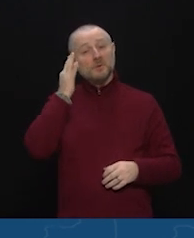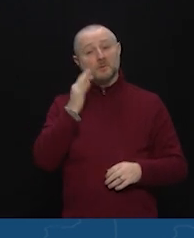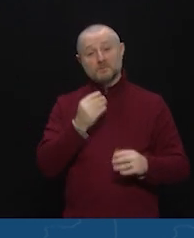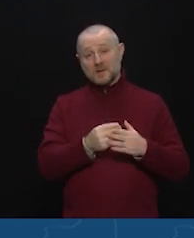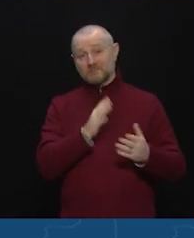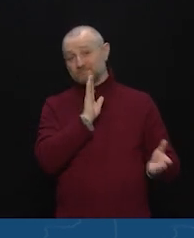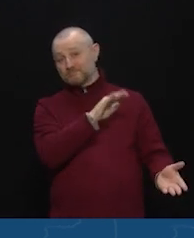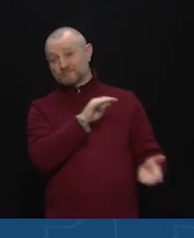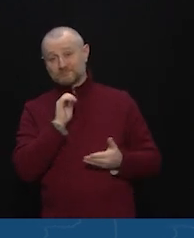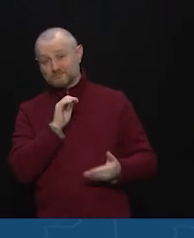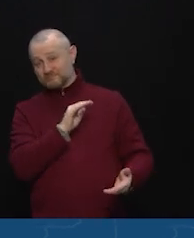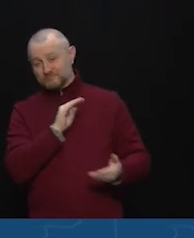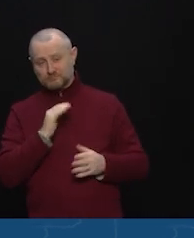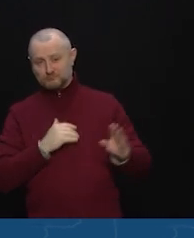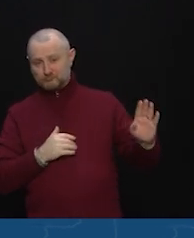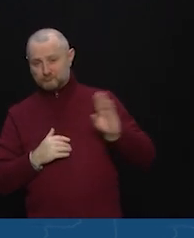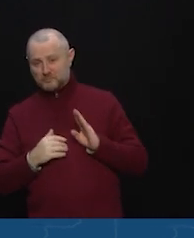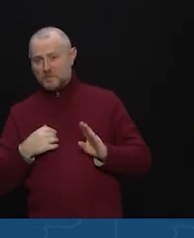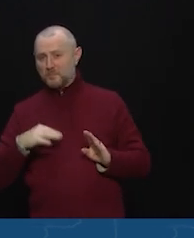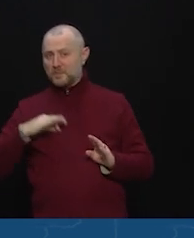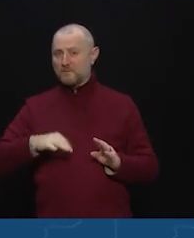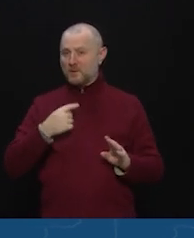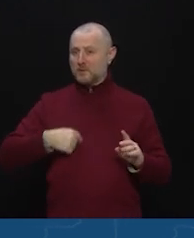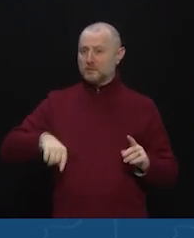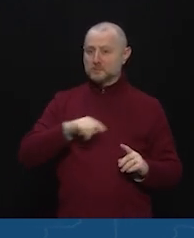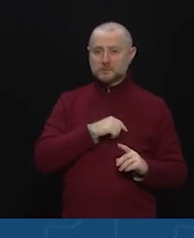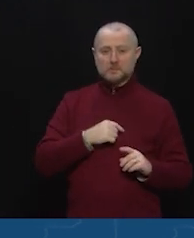plan benefit for us. It came in 3 forms.